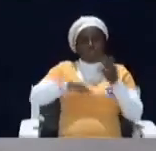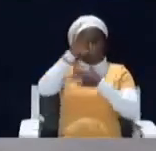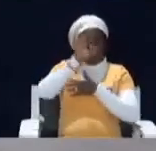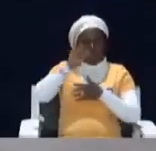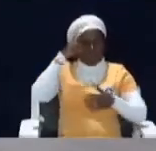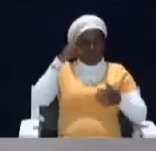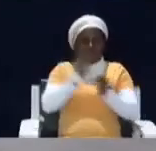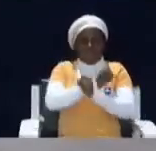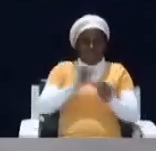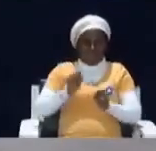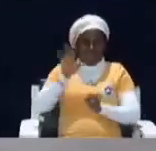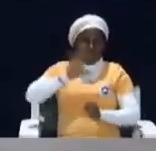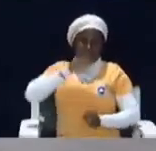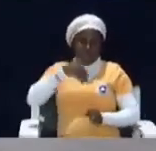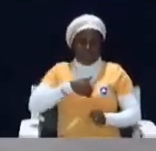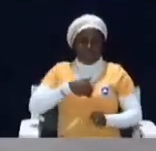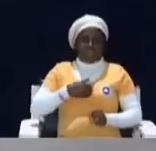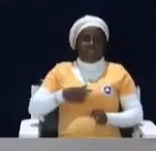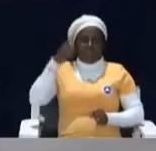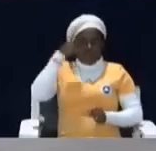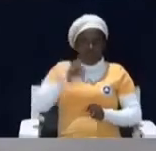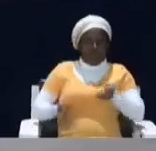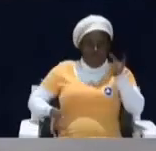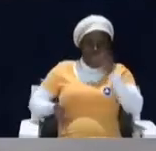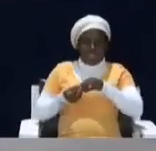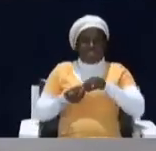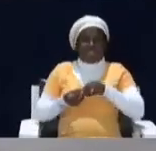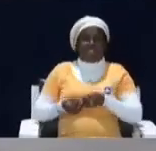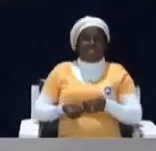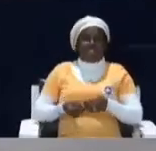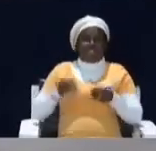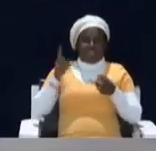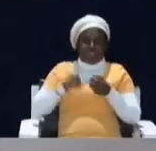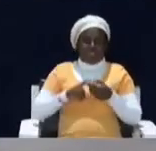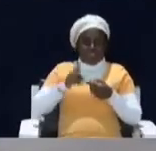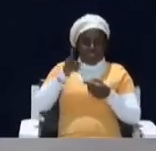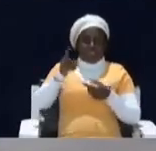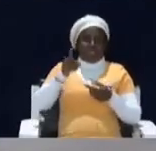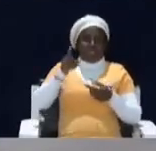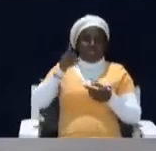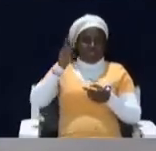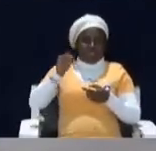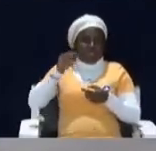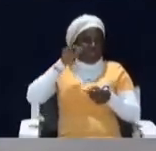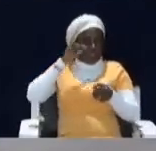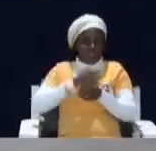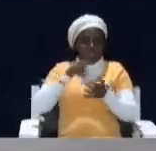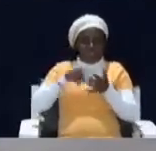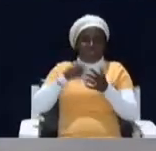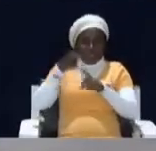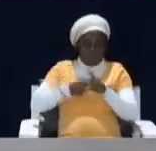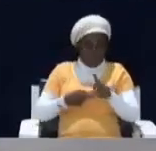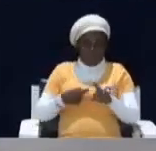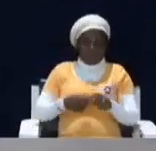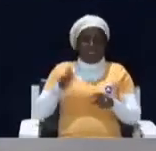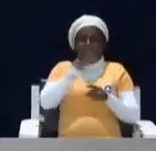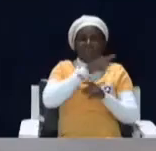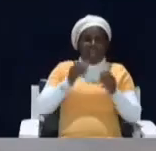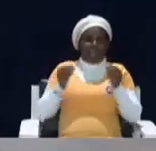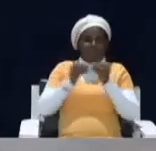my soul and for adding to me and my daughter this month. And more